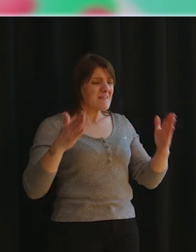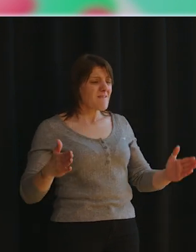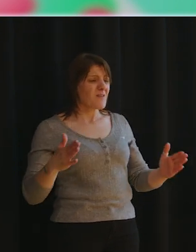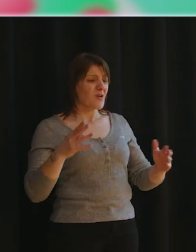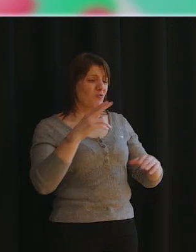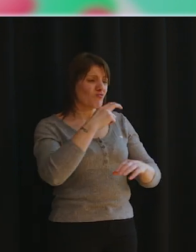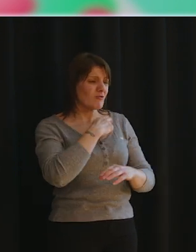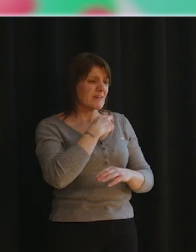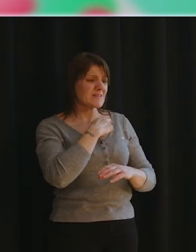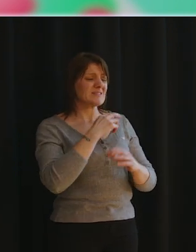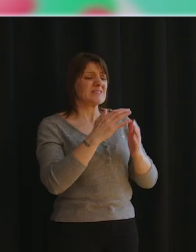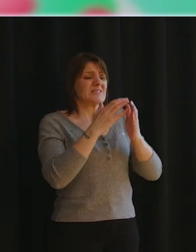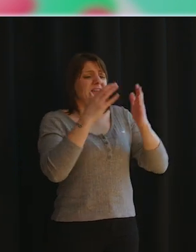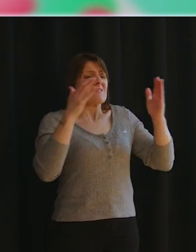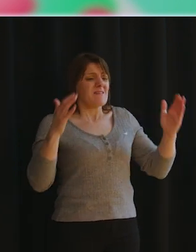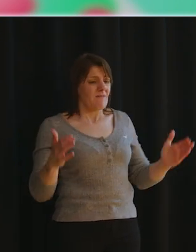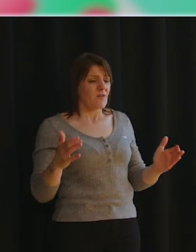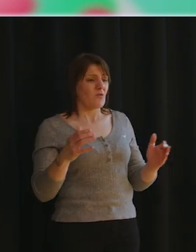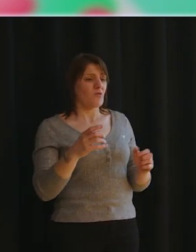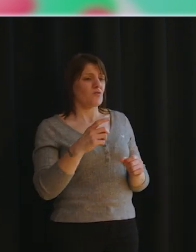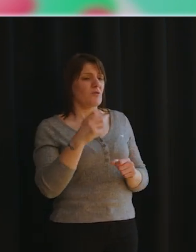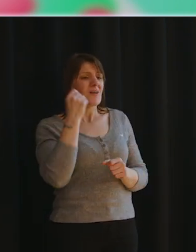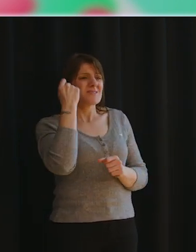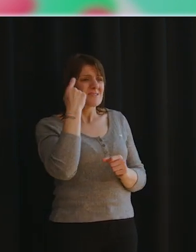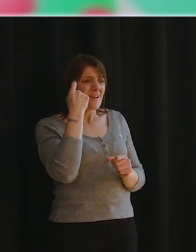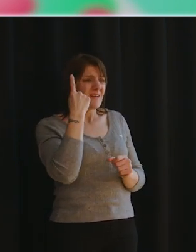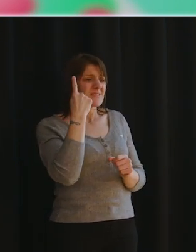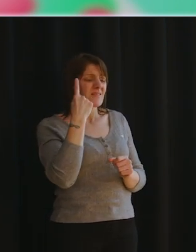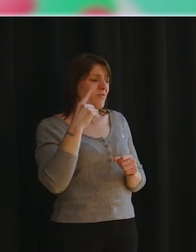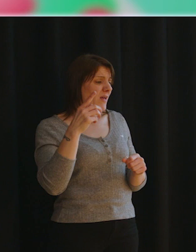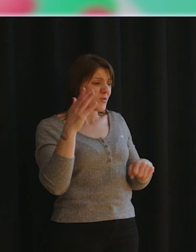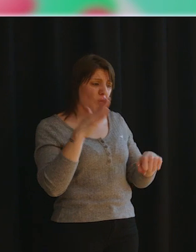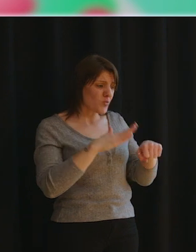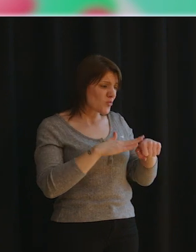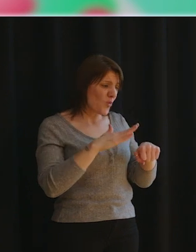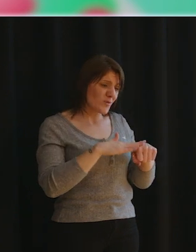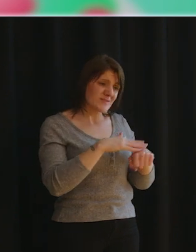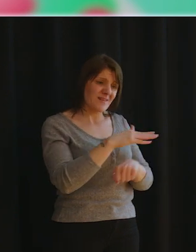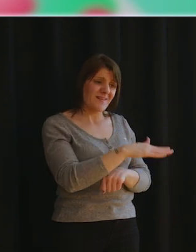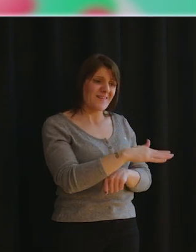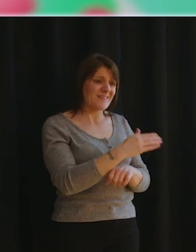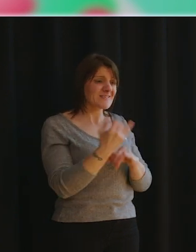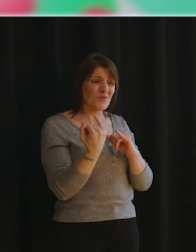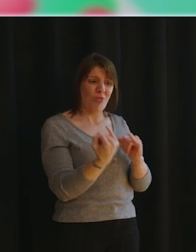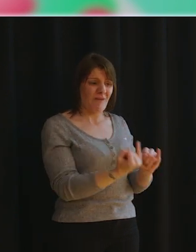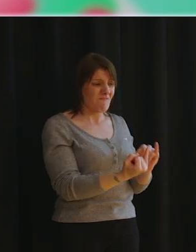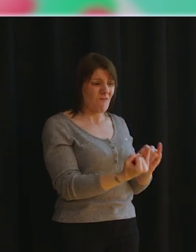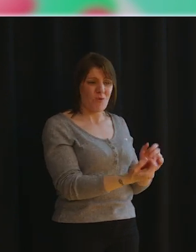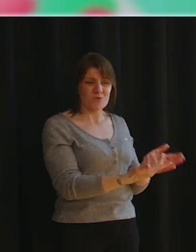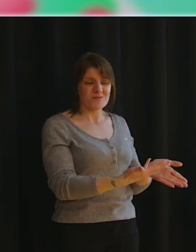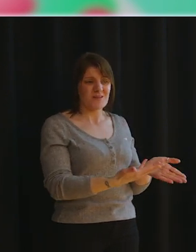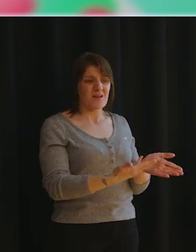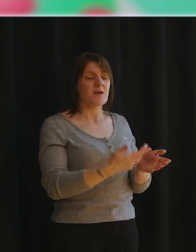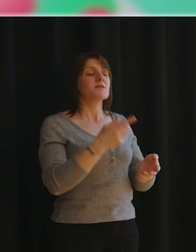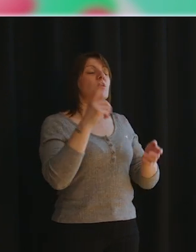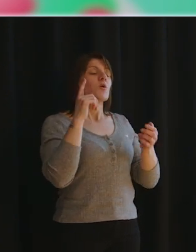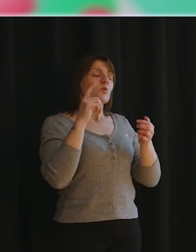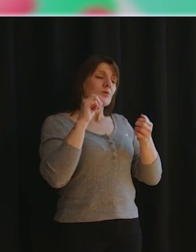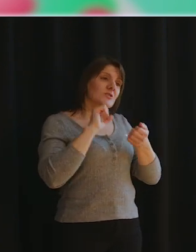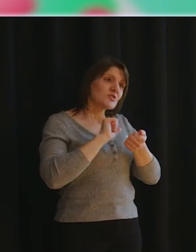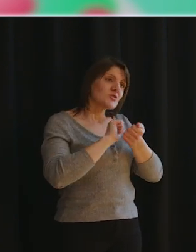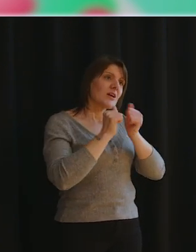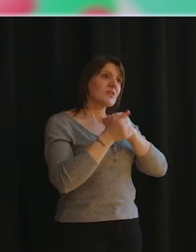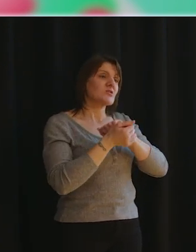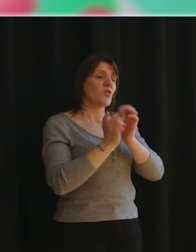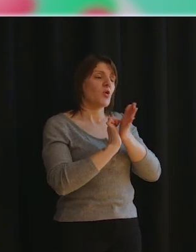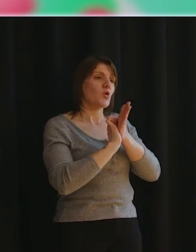significant understanding that people have, so they're not just naughty. And changing that culture around in a school, it takes